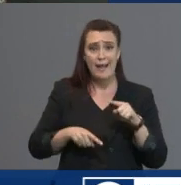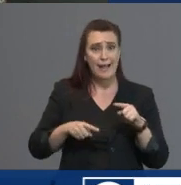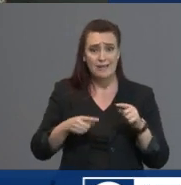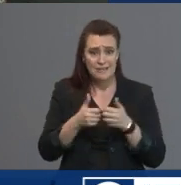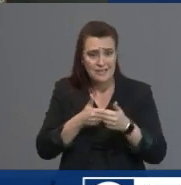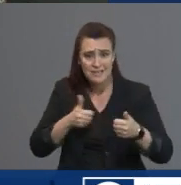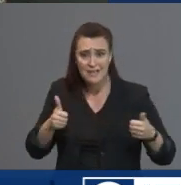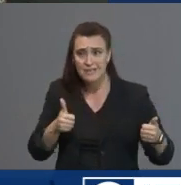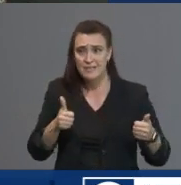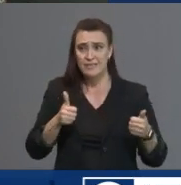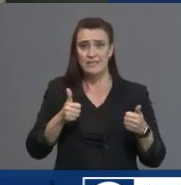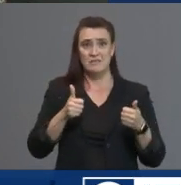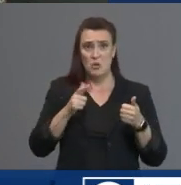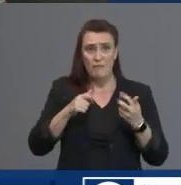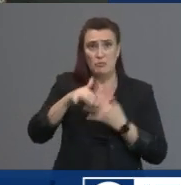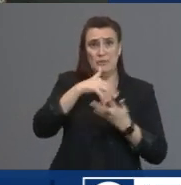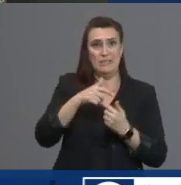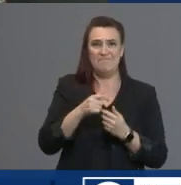should be avoided.